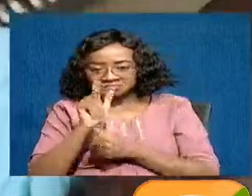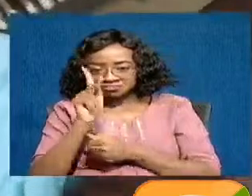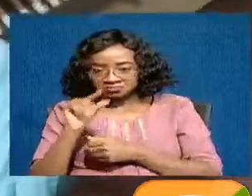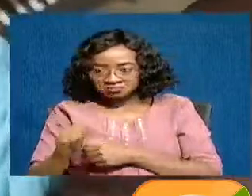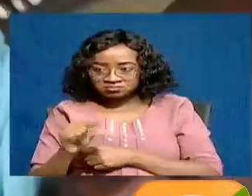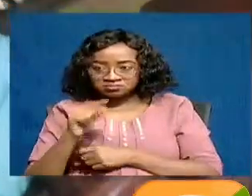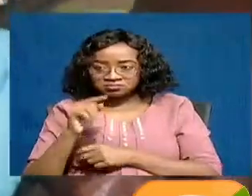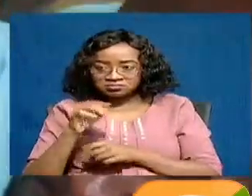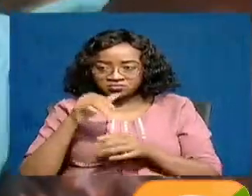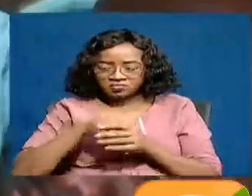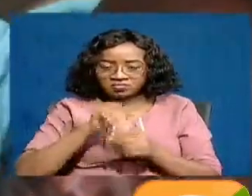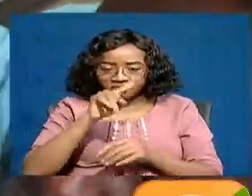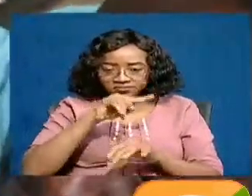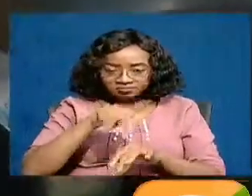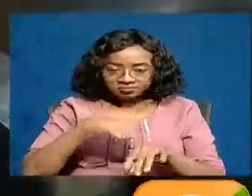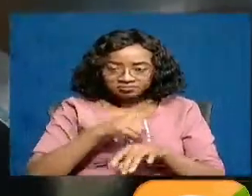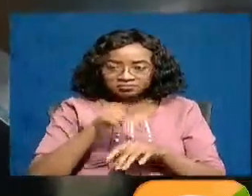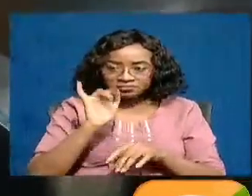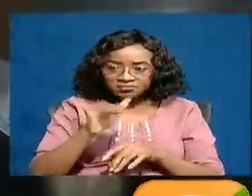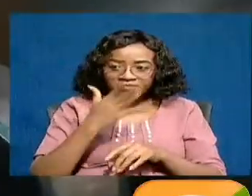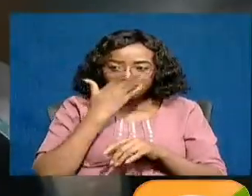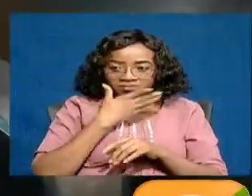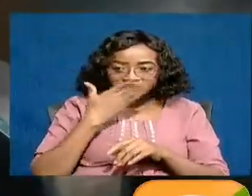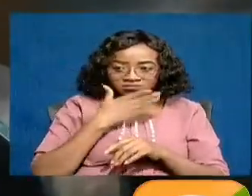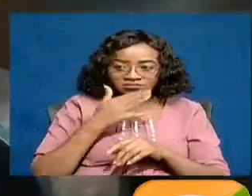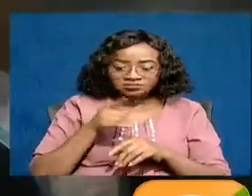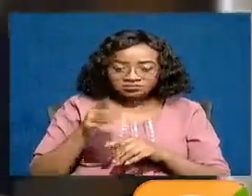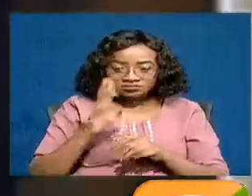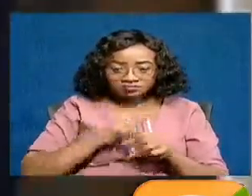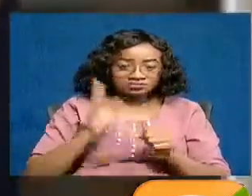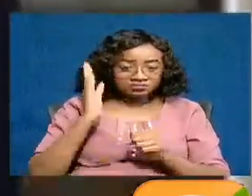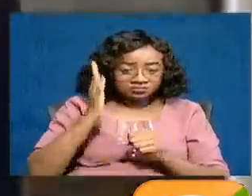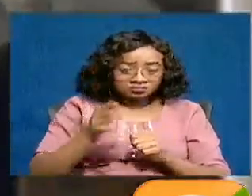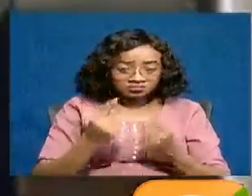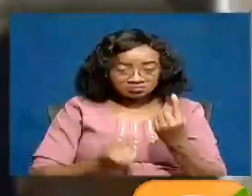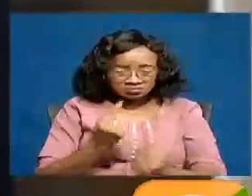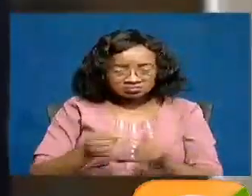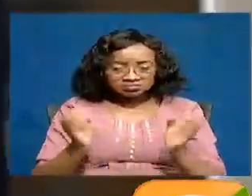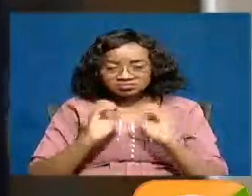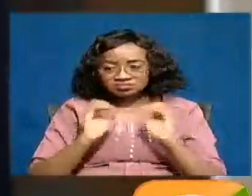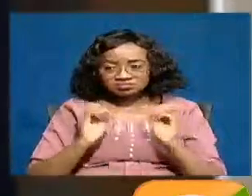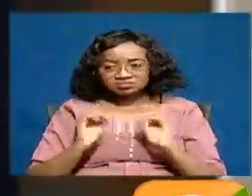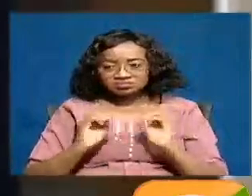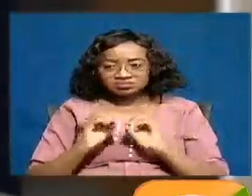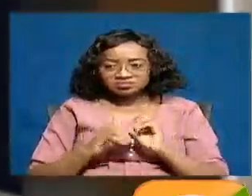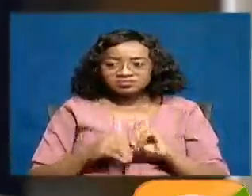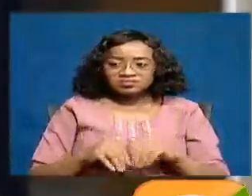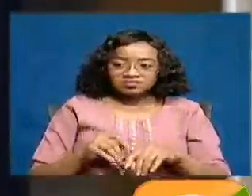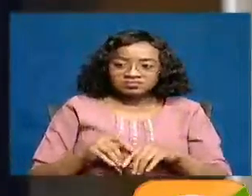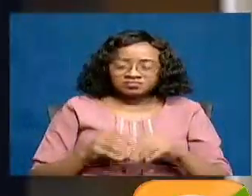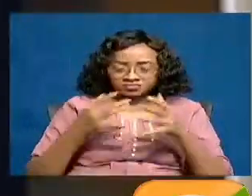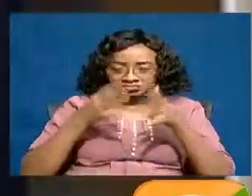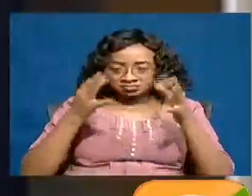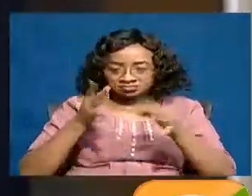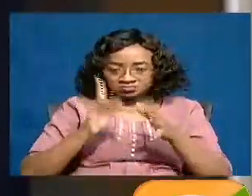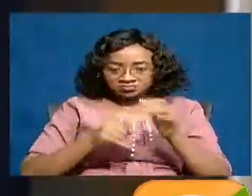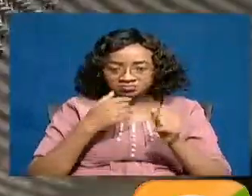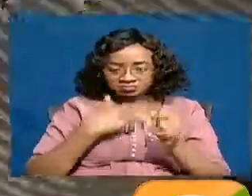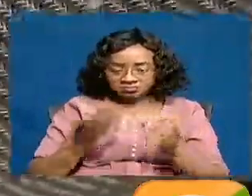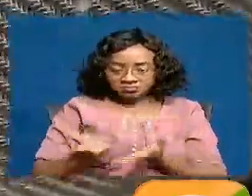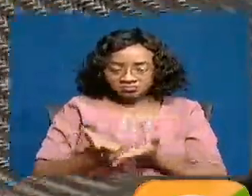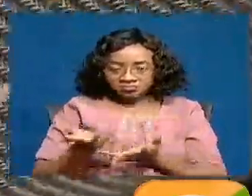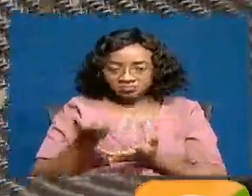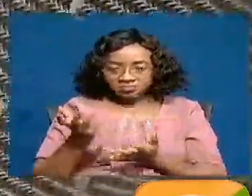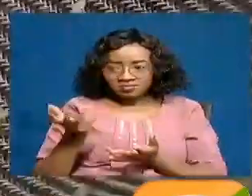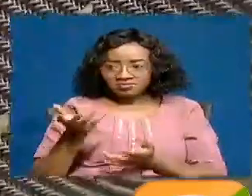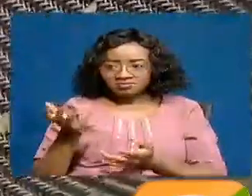is crude oil, which cannot be used for cooking immediately. So there are two options. You can use a filter machine. The